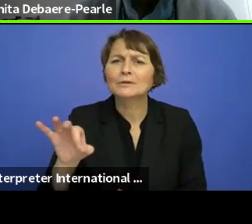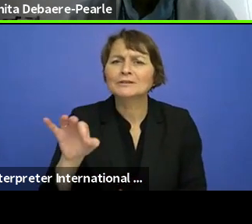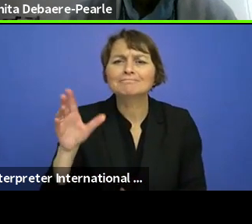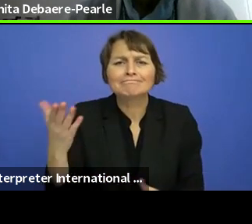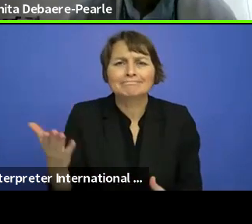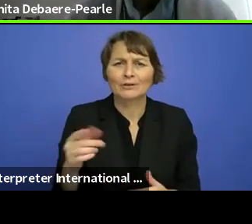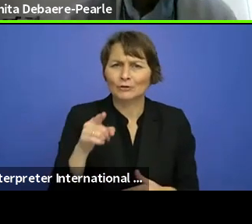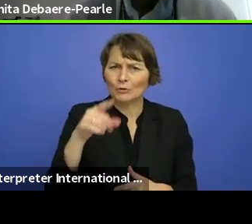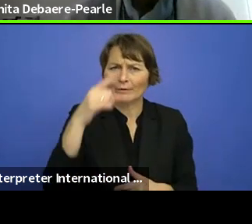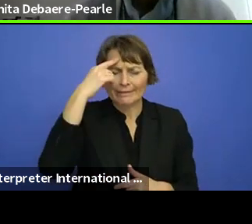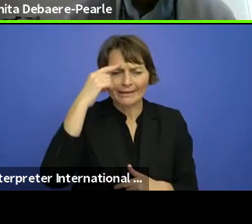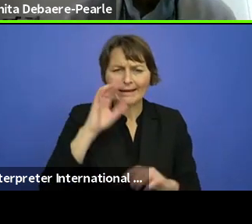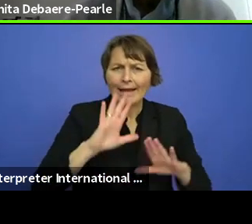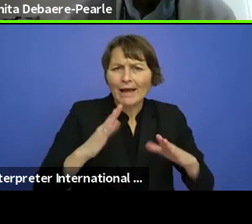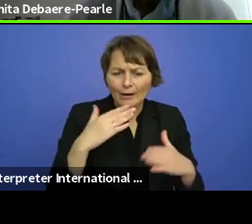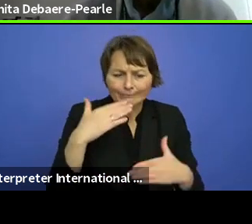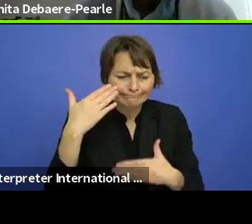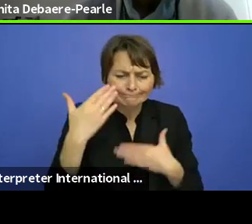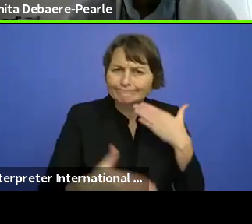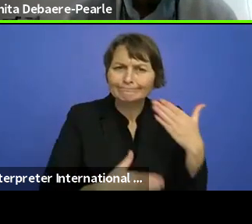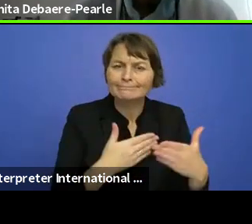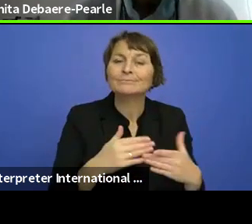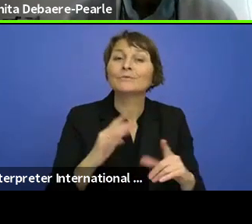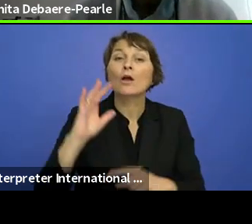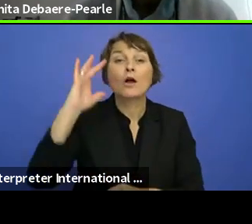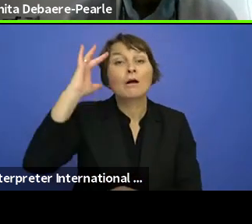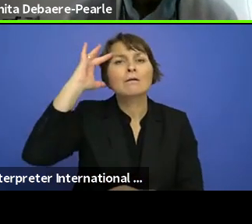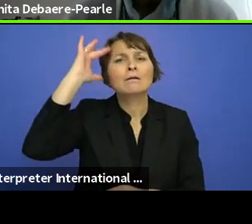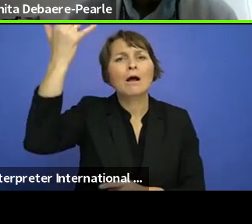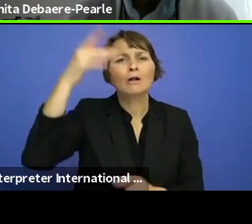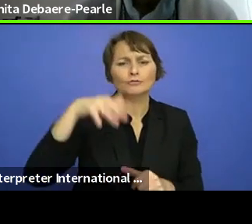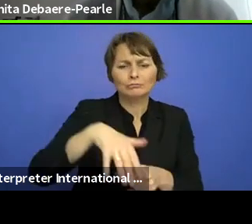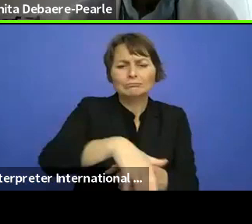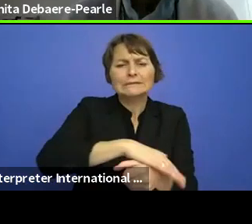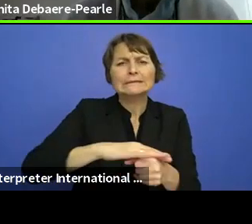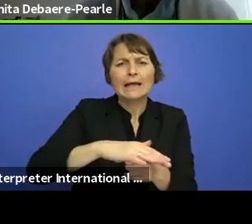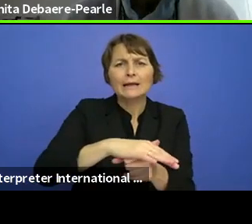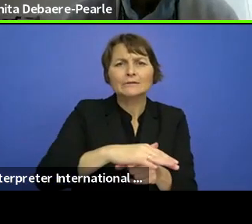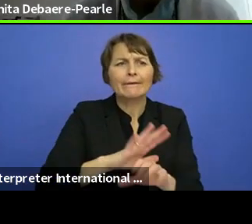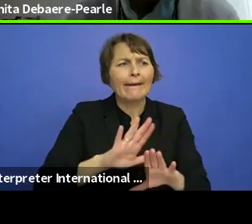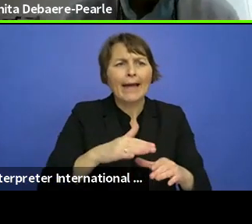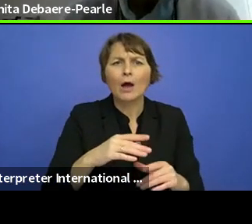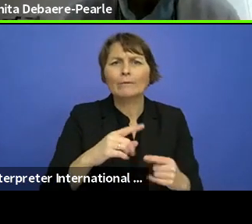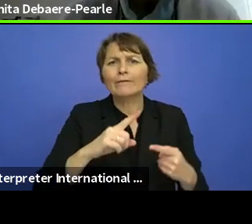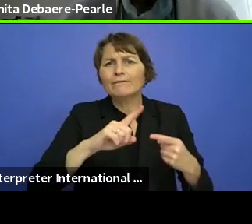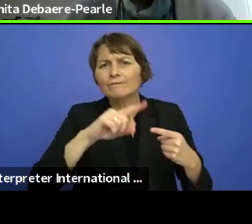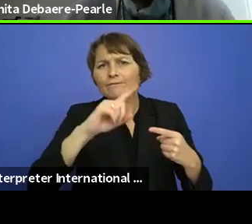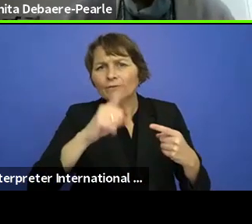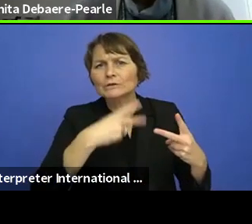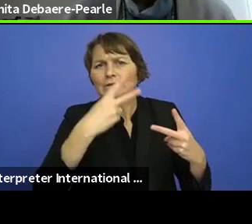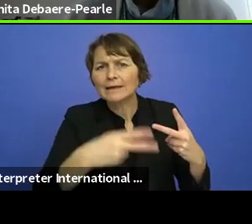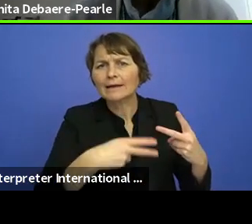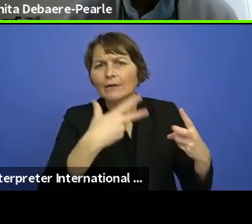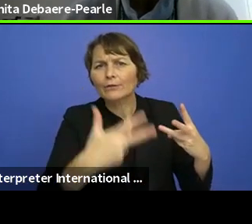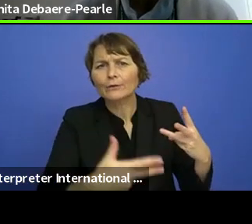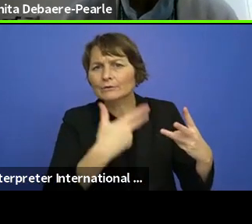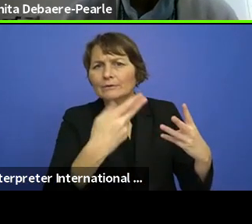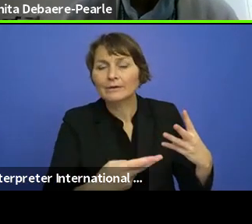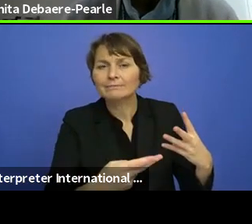you think the cultural sector should take? What instruments there are at the European policy level to